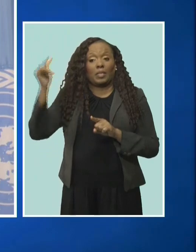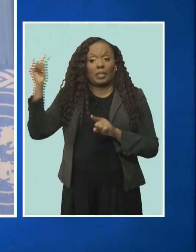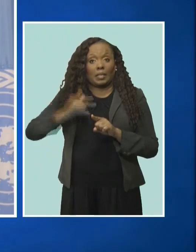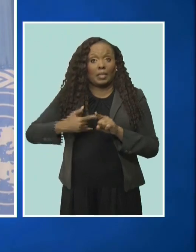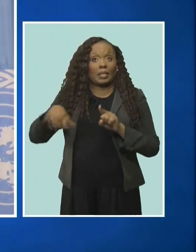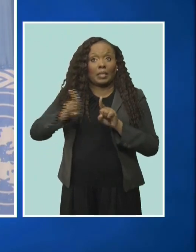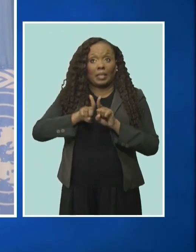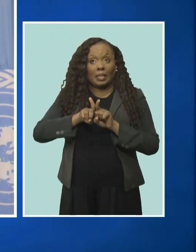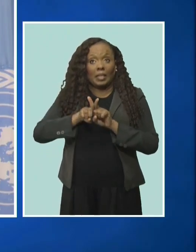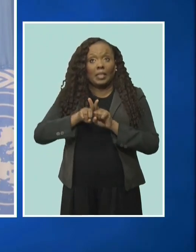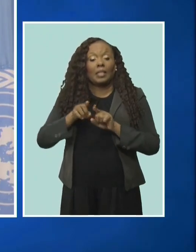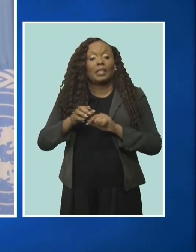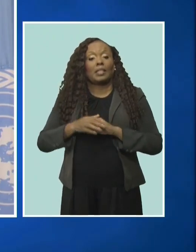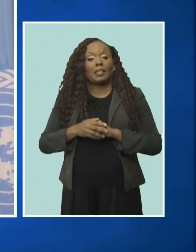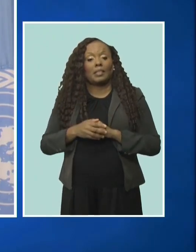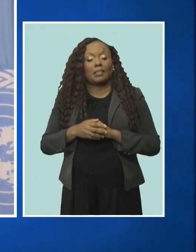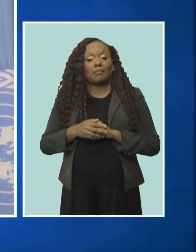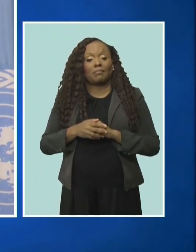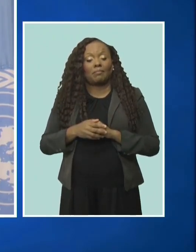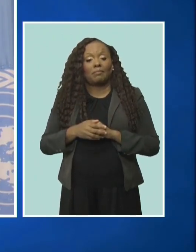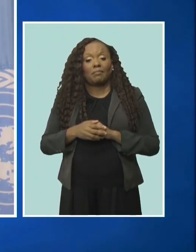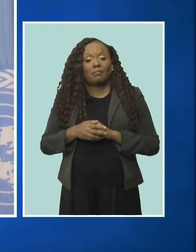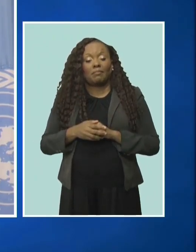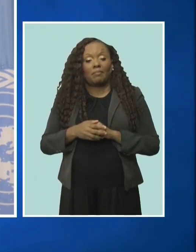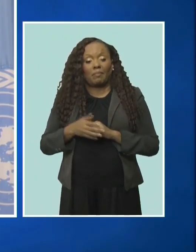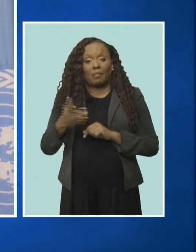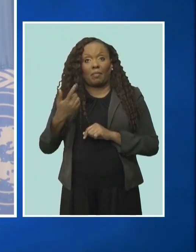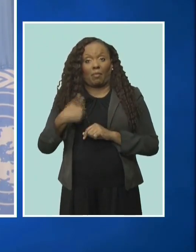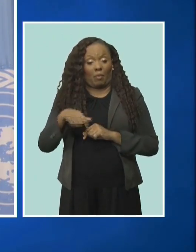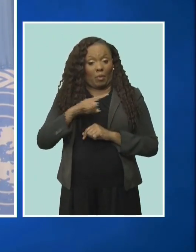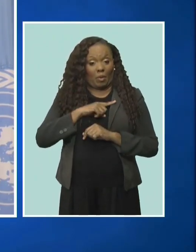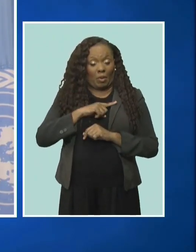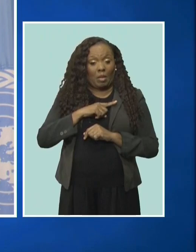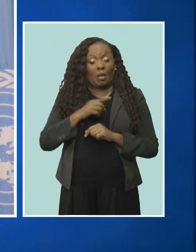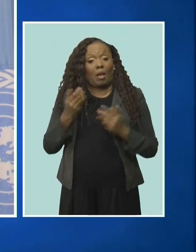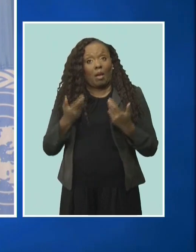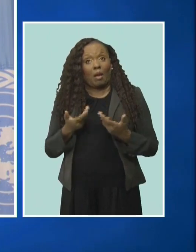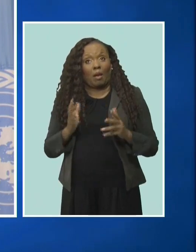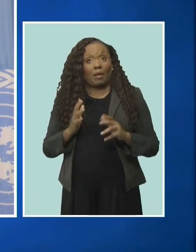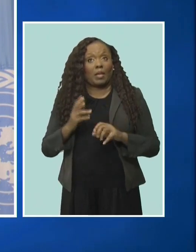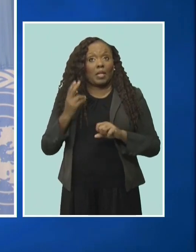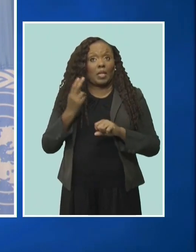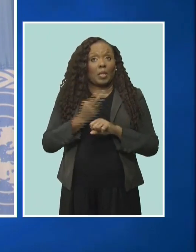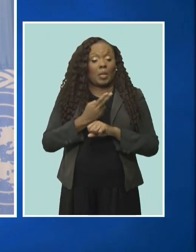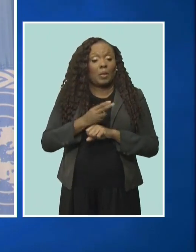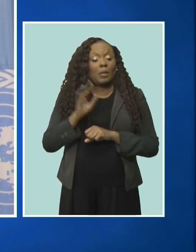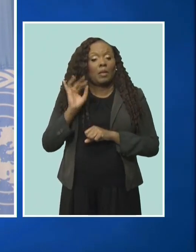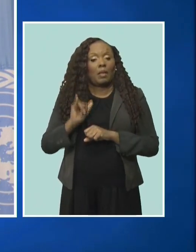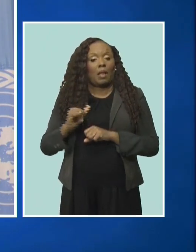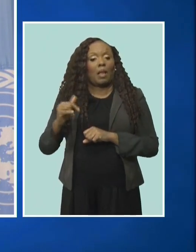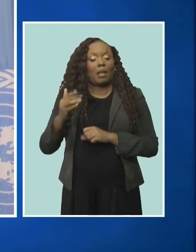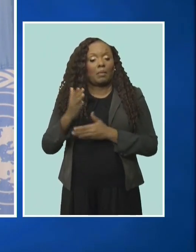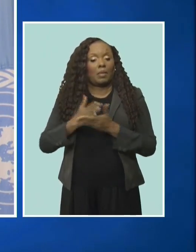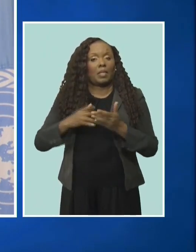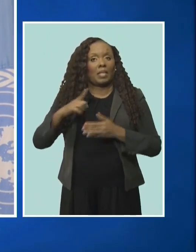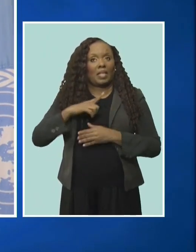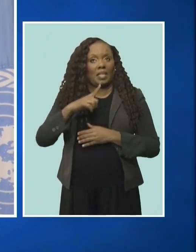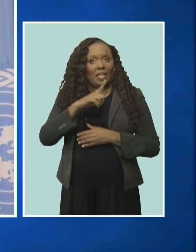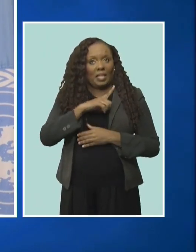I tell you, ma'am, that we have already used that plea bargaining legislation in